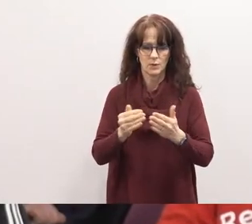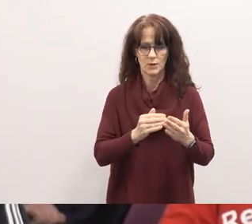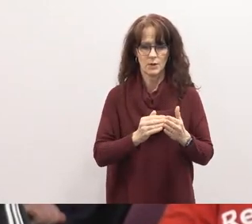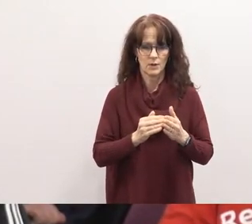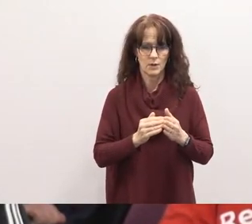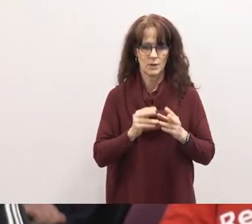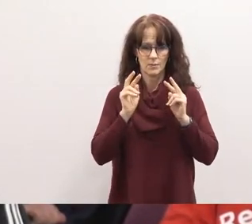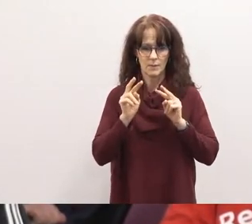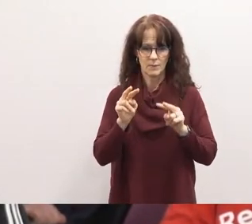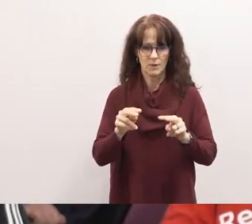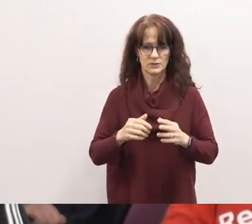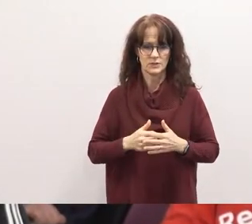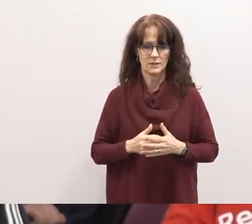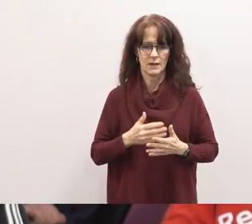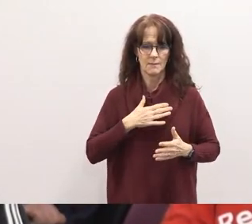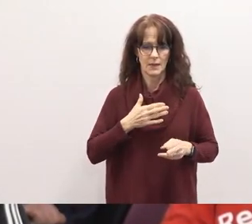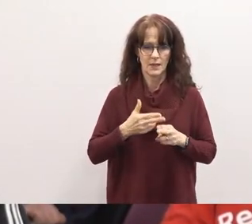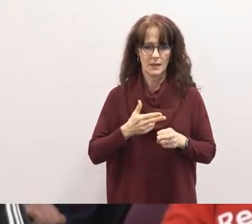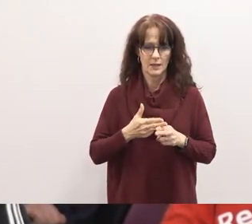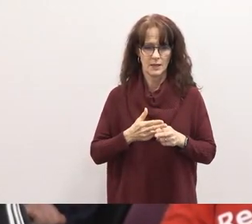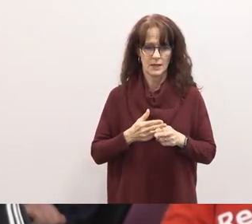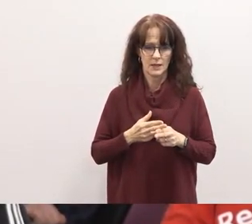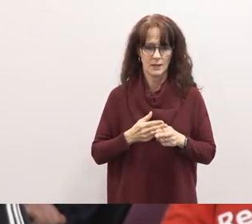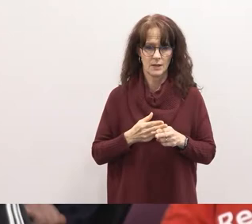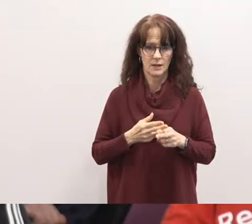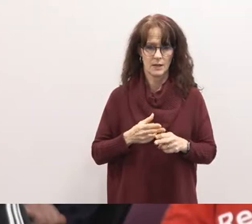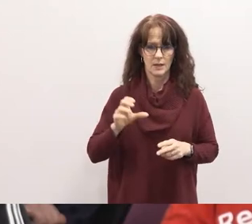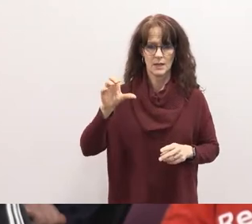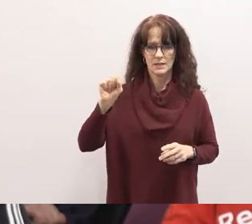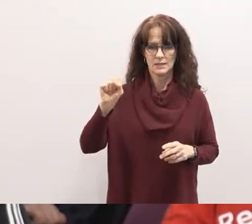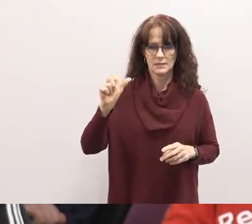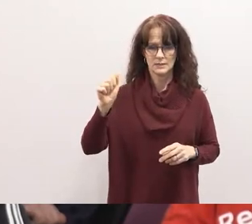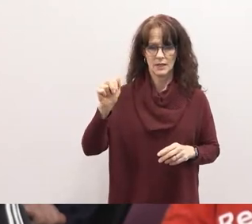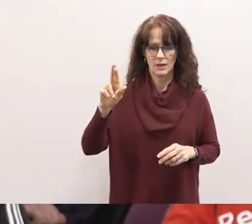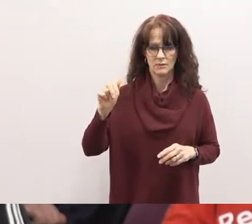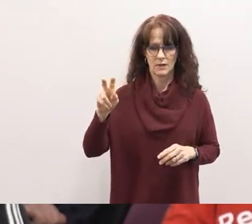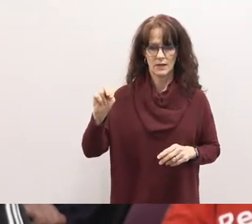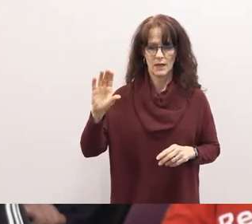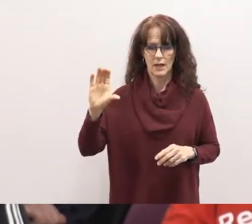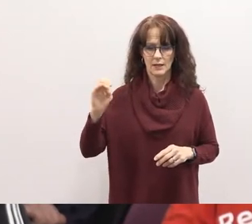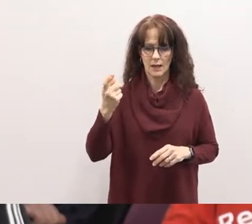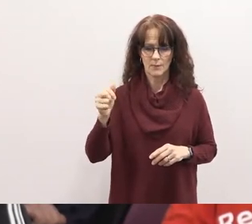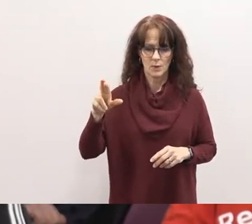be watching. My name is Serena Kabuhat. I am a ninth grade